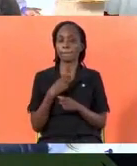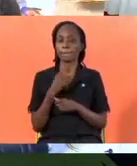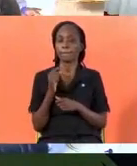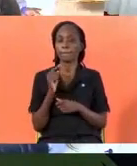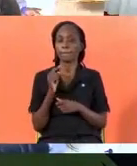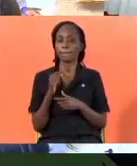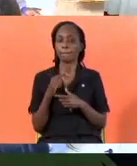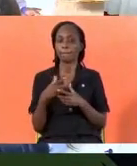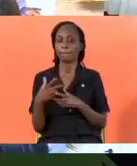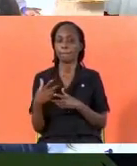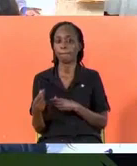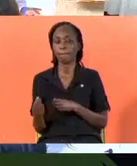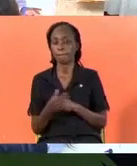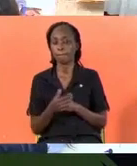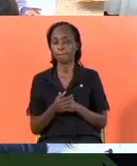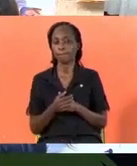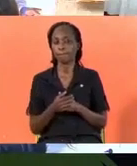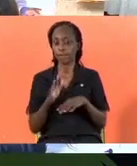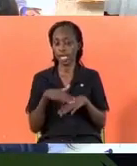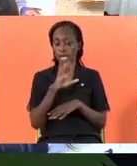at African level,